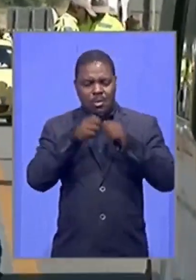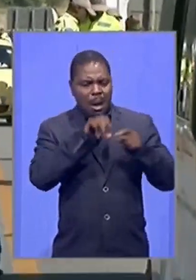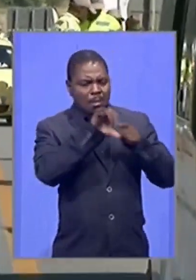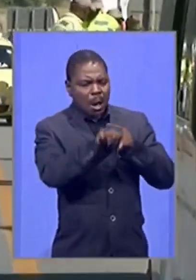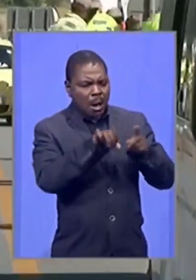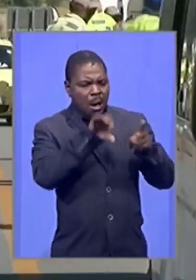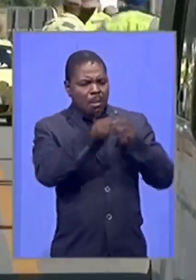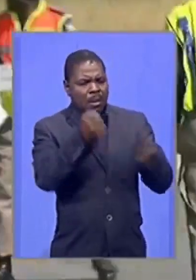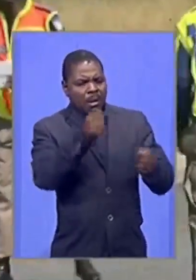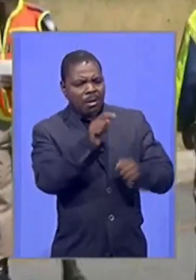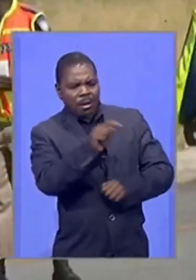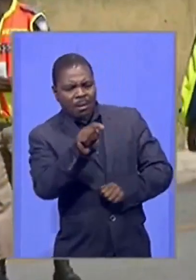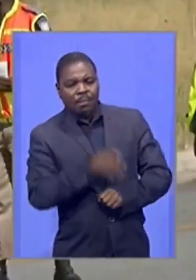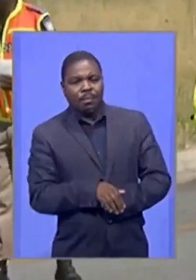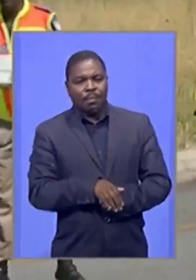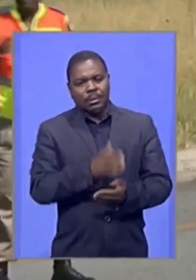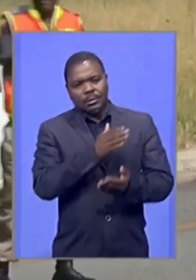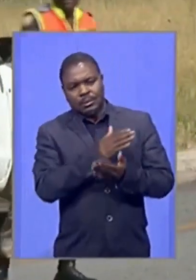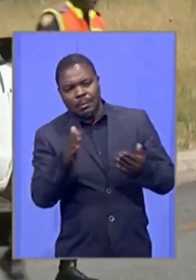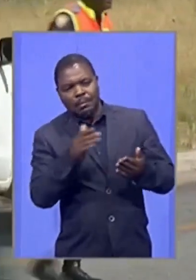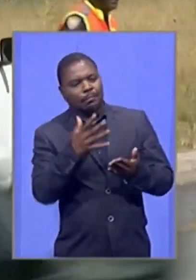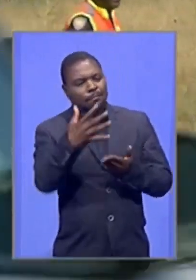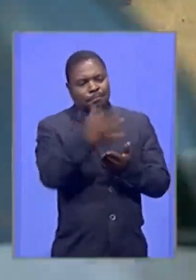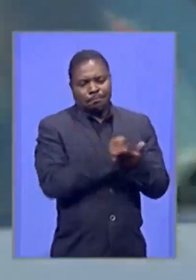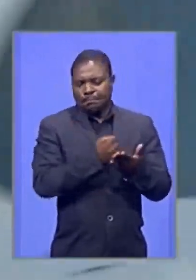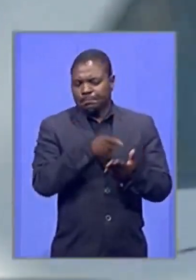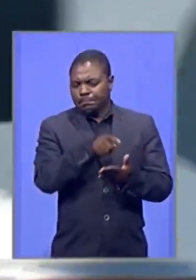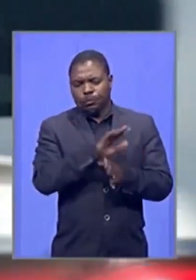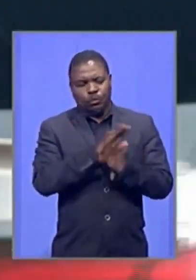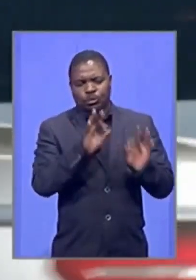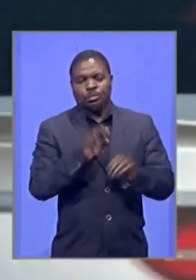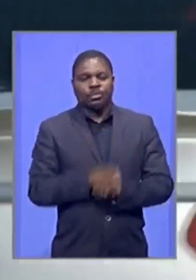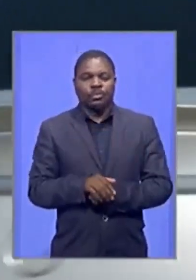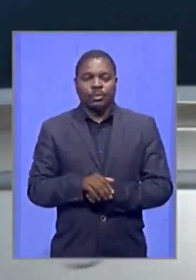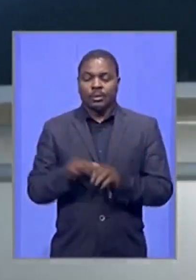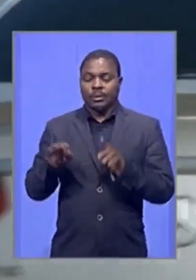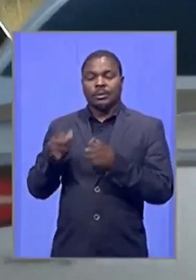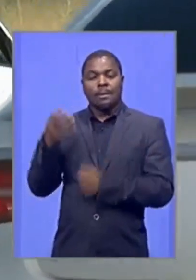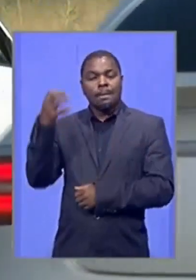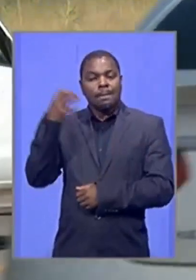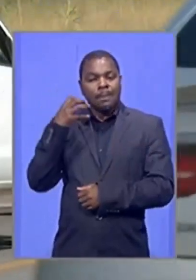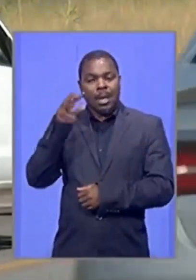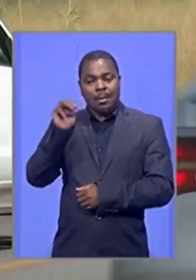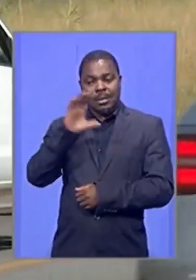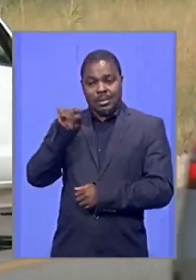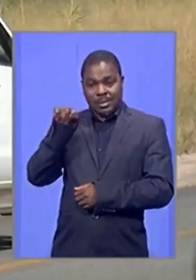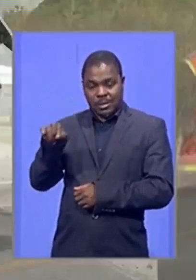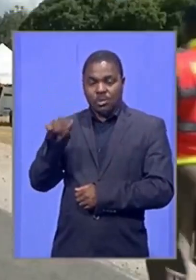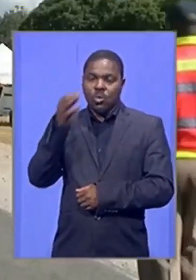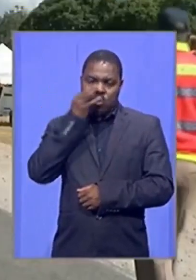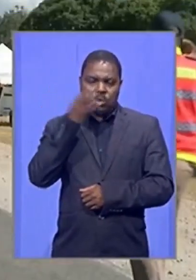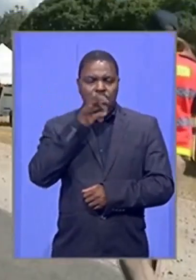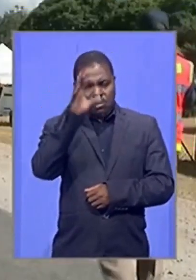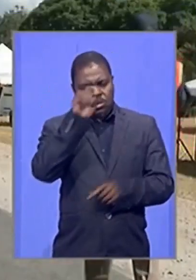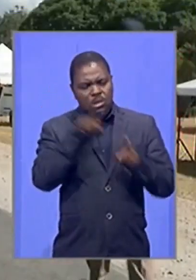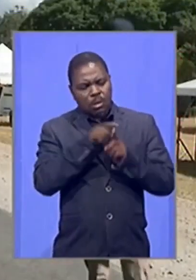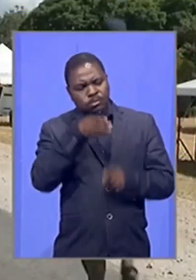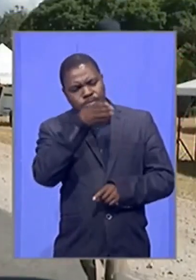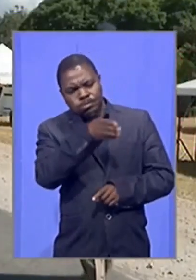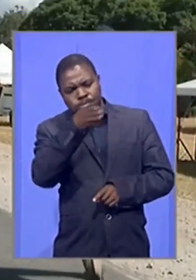makoloing ha a mang a se a hapuwe. Letona la Lefapha le re sepolesa le sona se tla kena matsholong a ho hlahloba